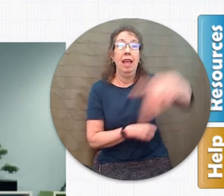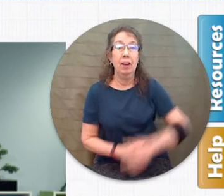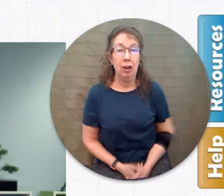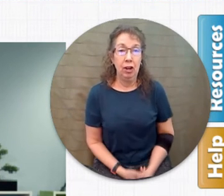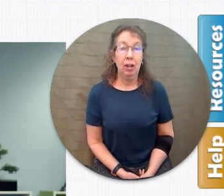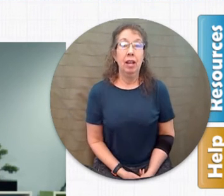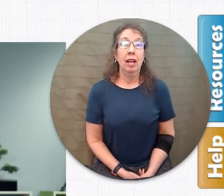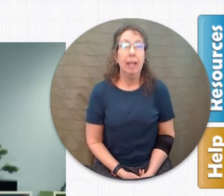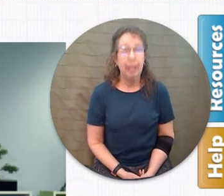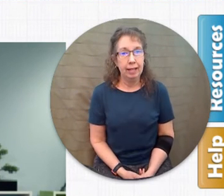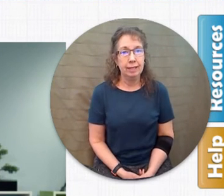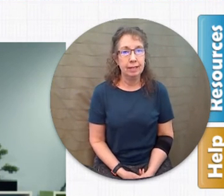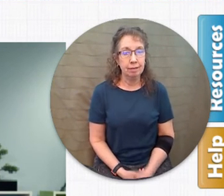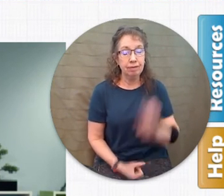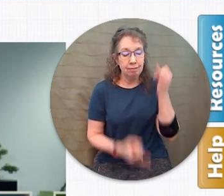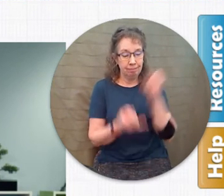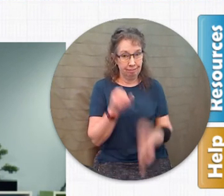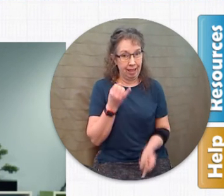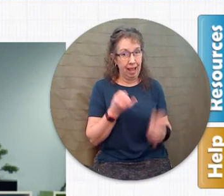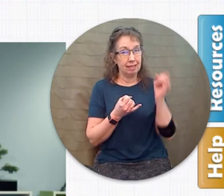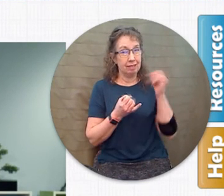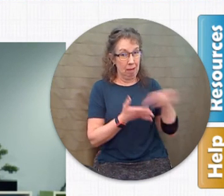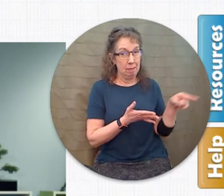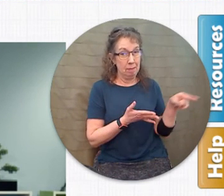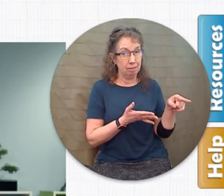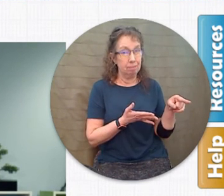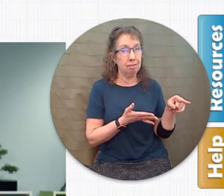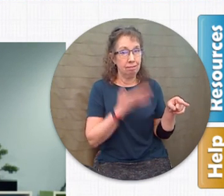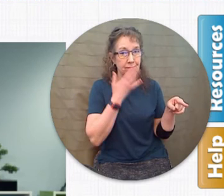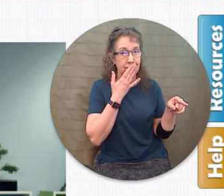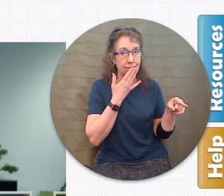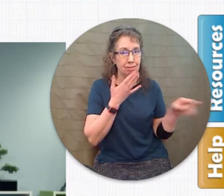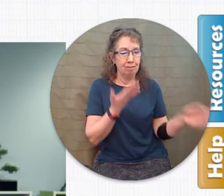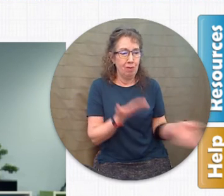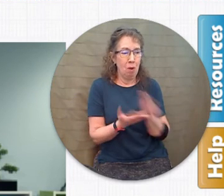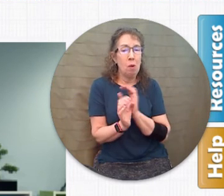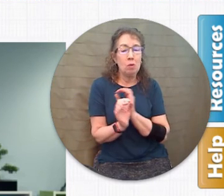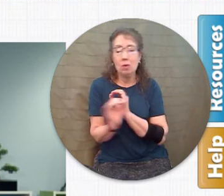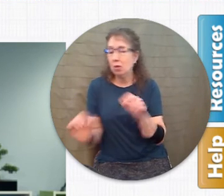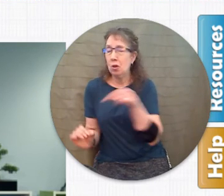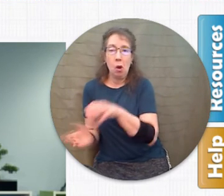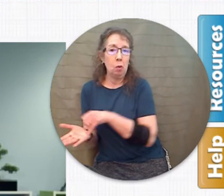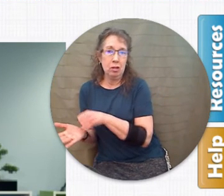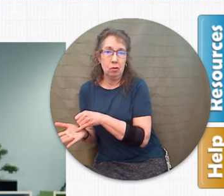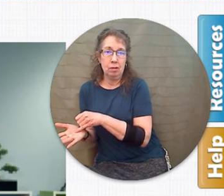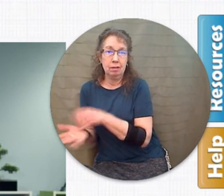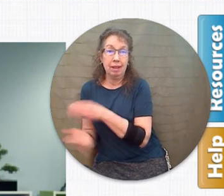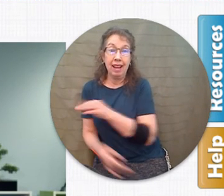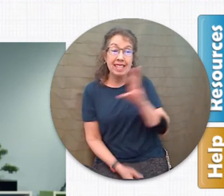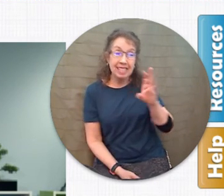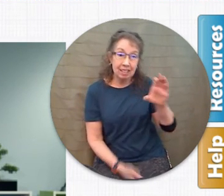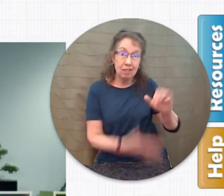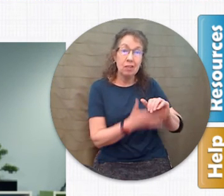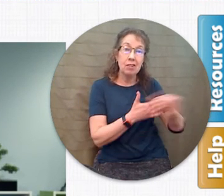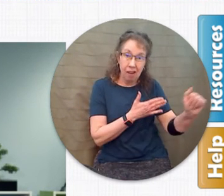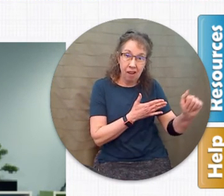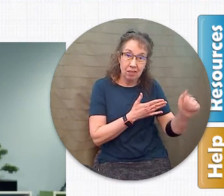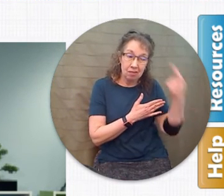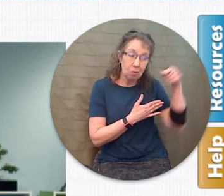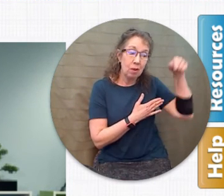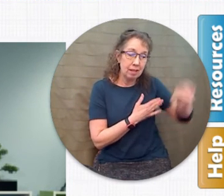your last payment will be almost nothing in interest and $600 in principal, and it'll